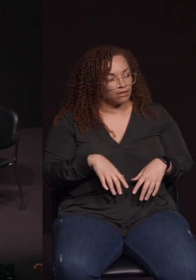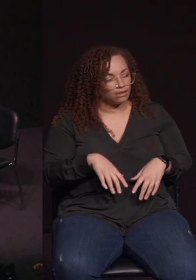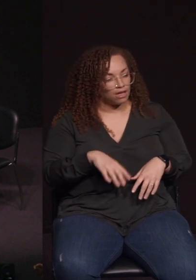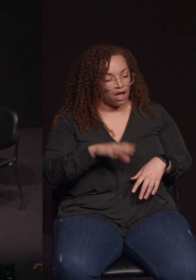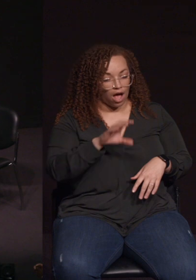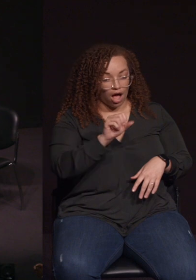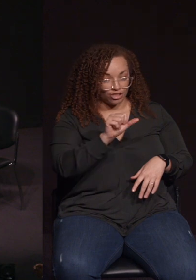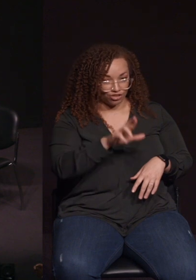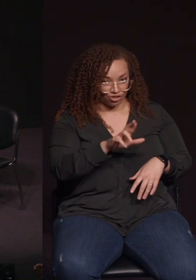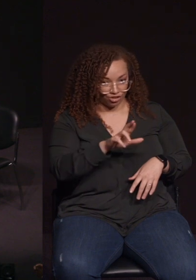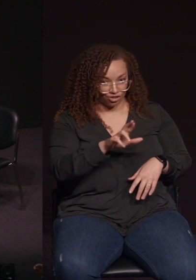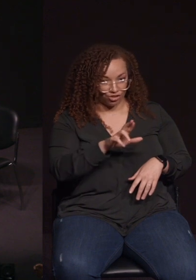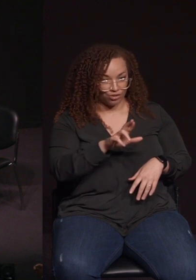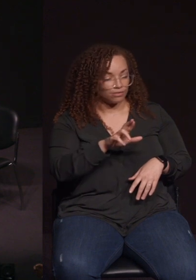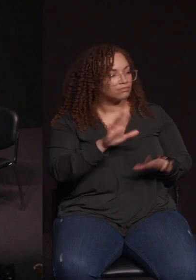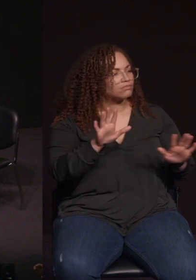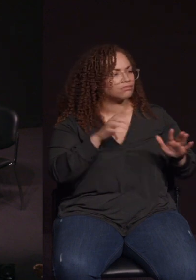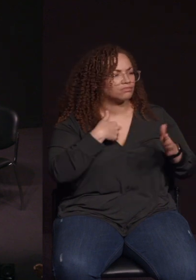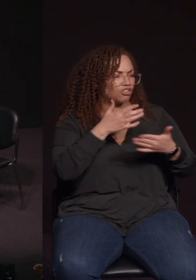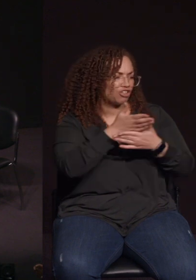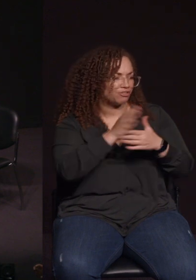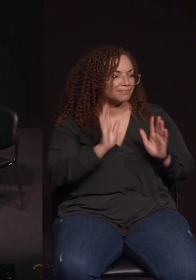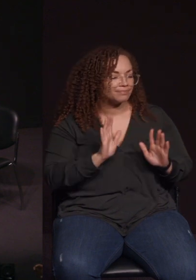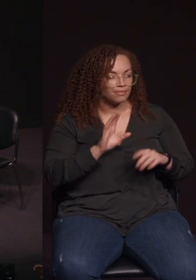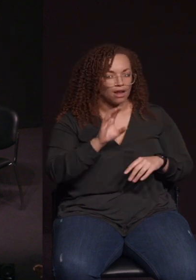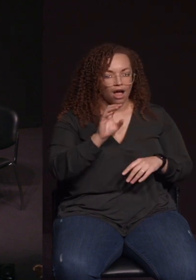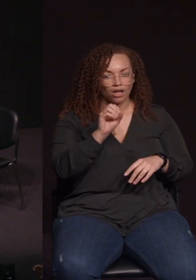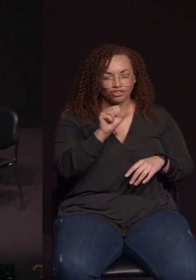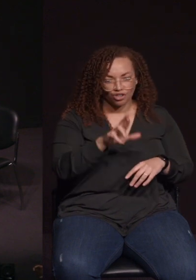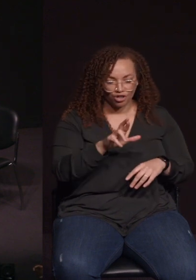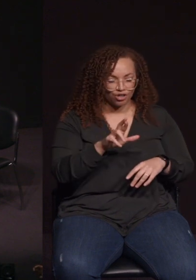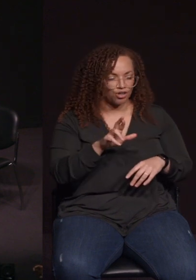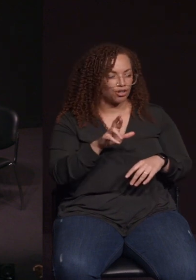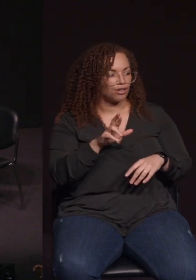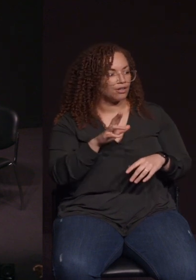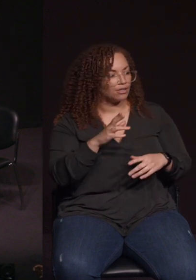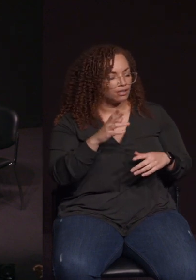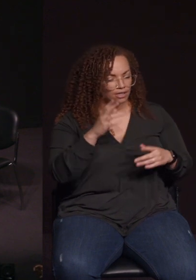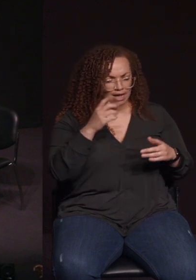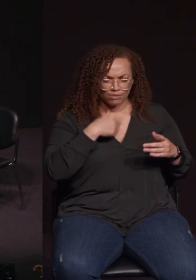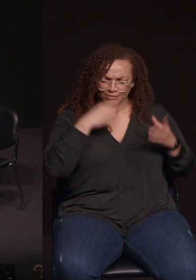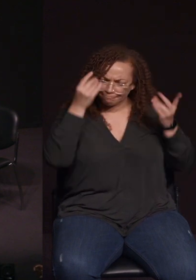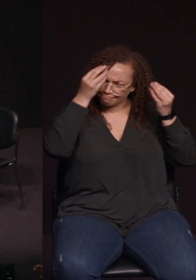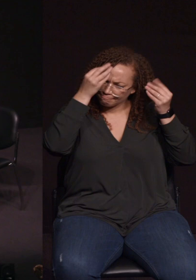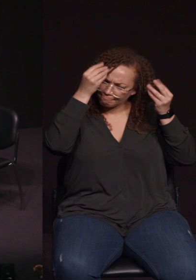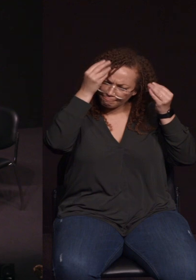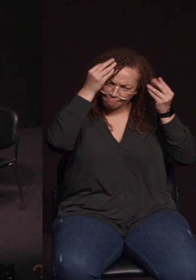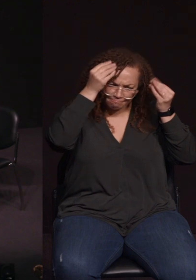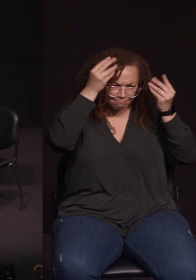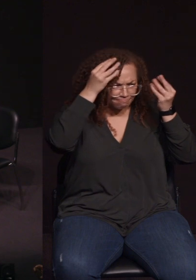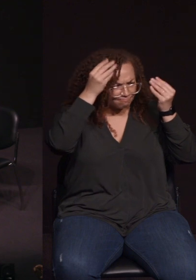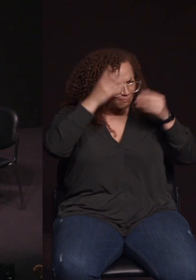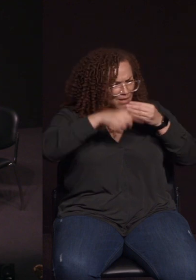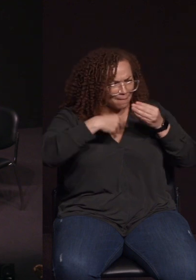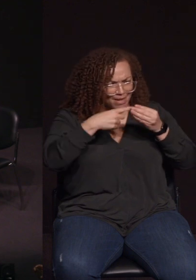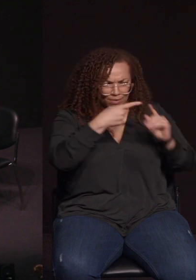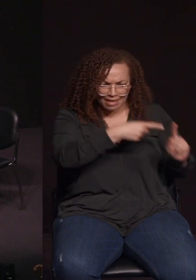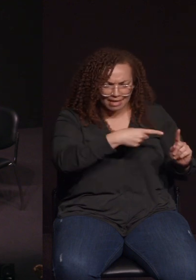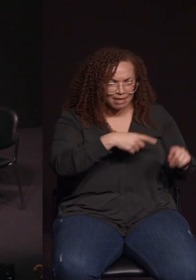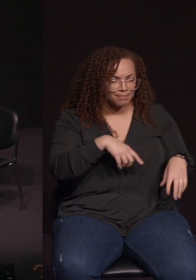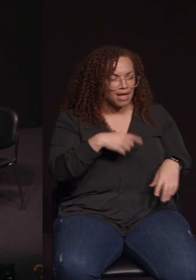Oscar was on my spirit. Let me just share this. And he was so heavily on my spirit on New Year's Eve, you know, because I'm really in the bed. He's out having